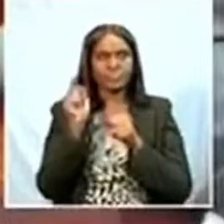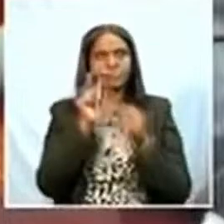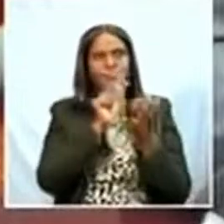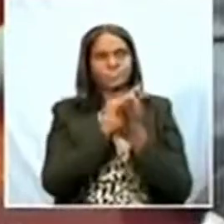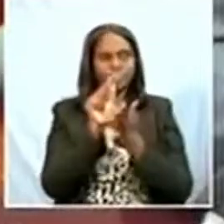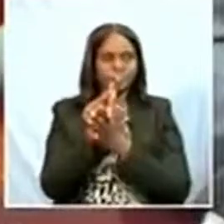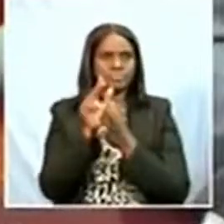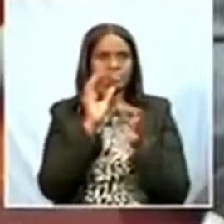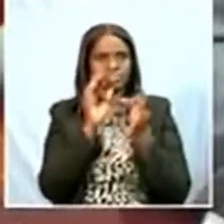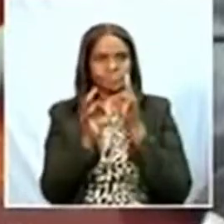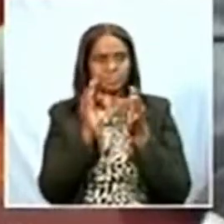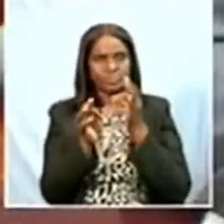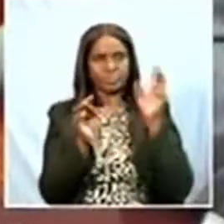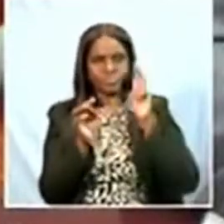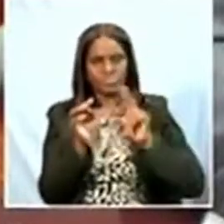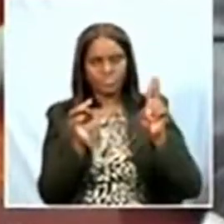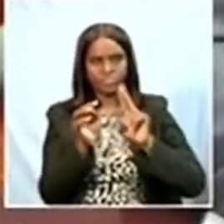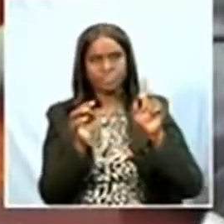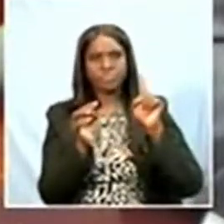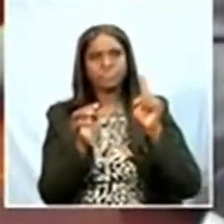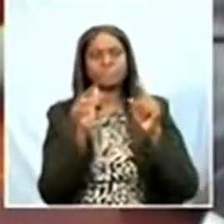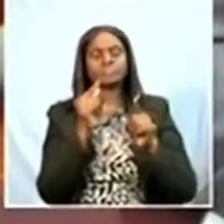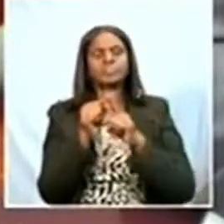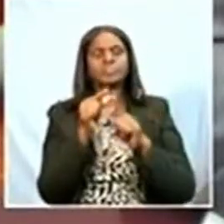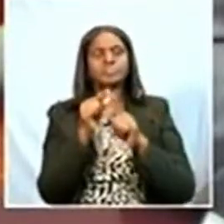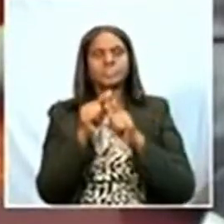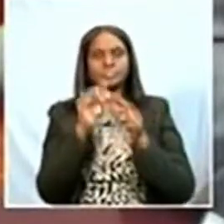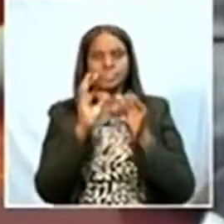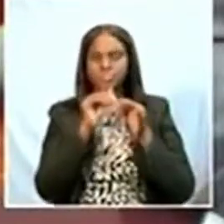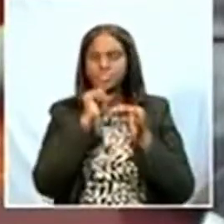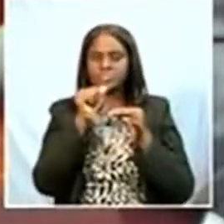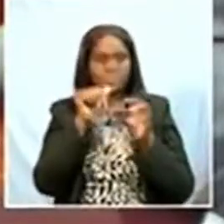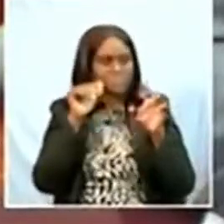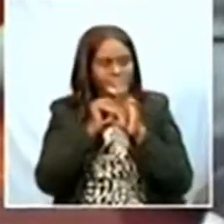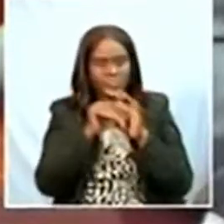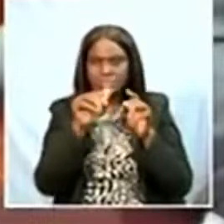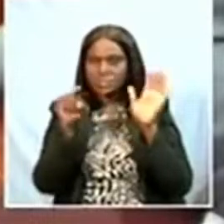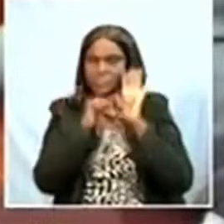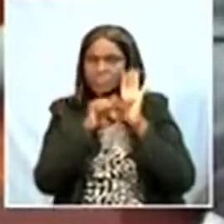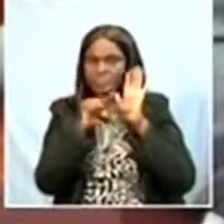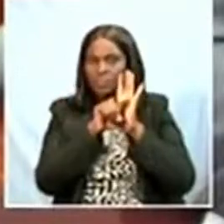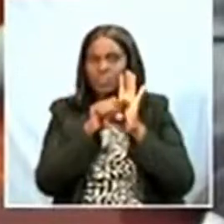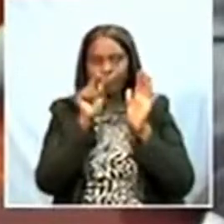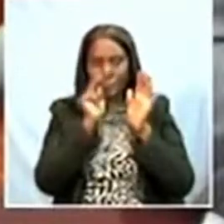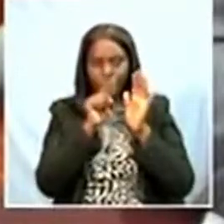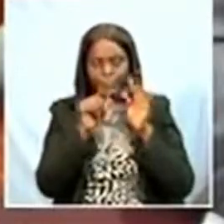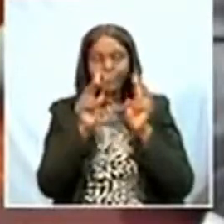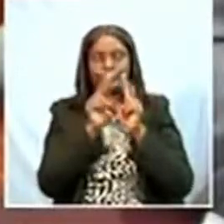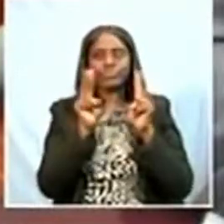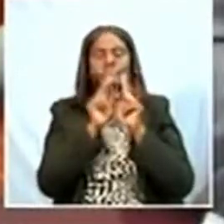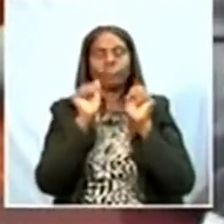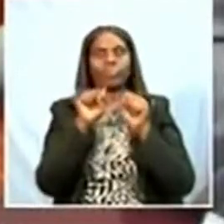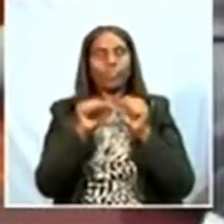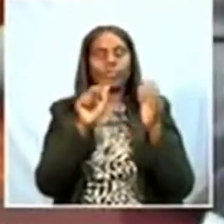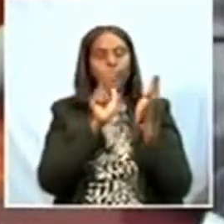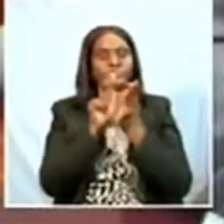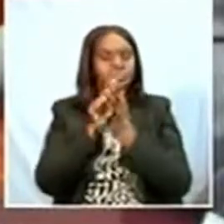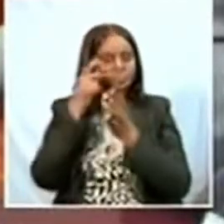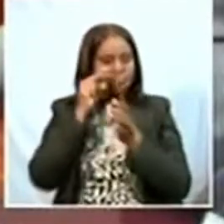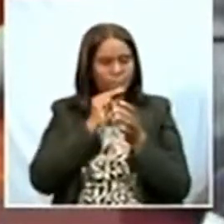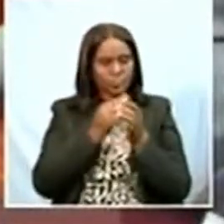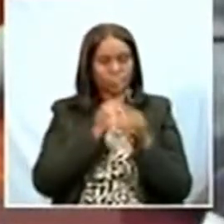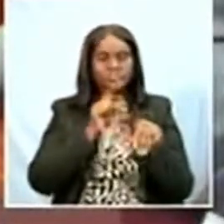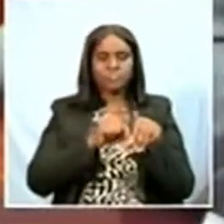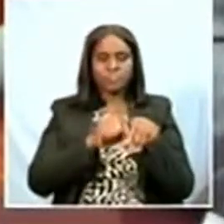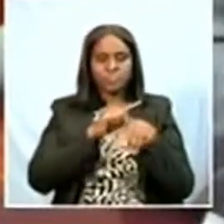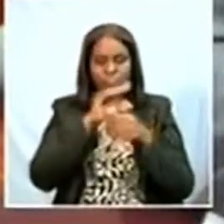ramifications, if it were to use that word, it's not negative at all. It's a very positive ramification for us joining this, and